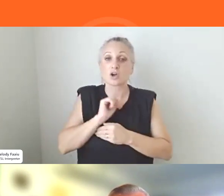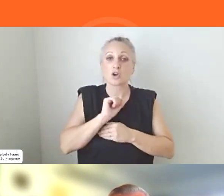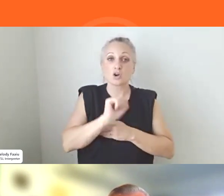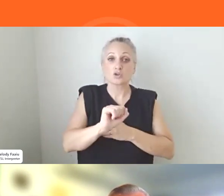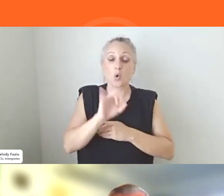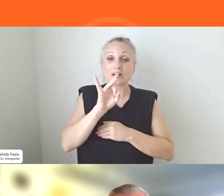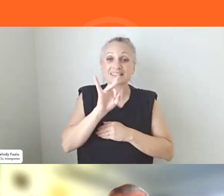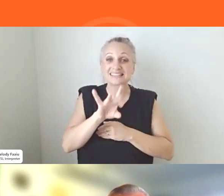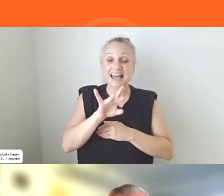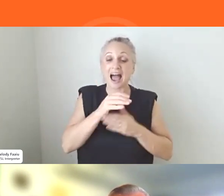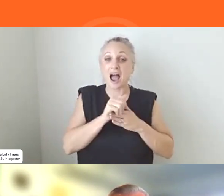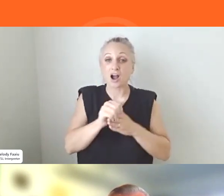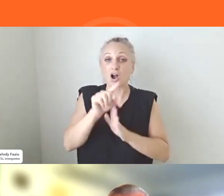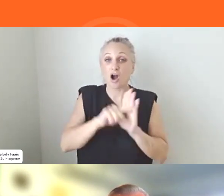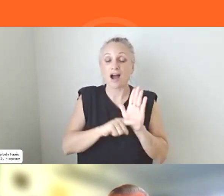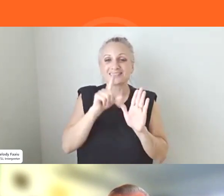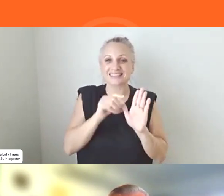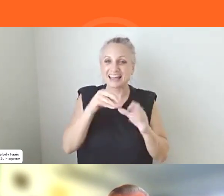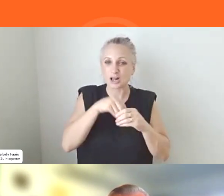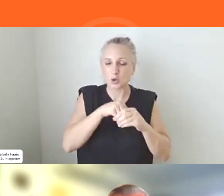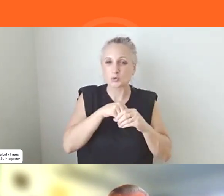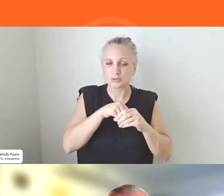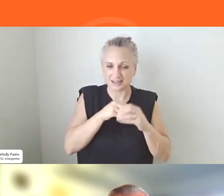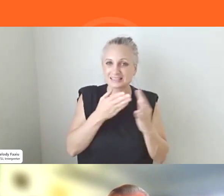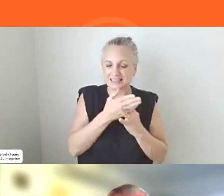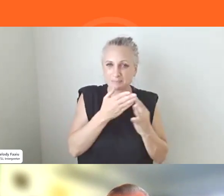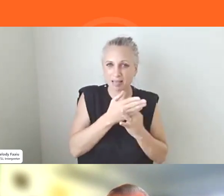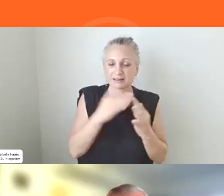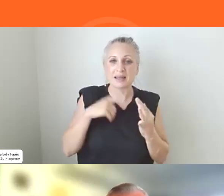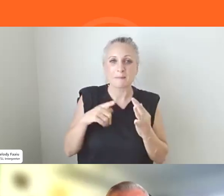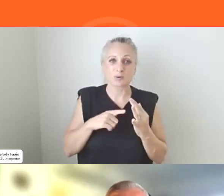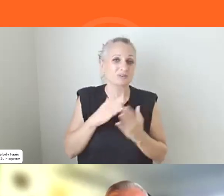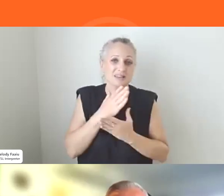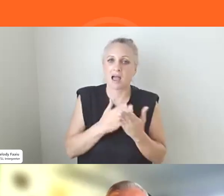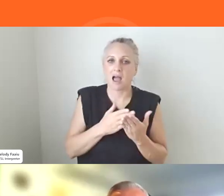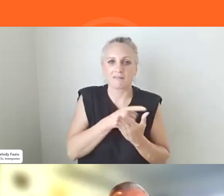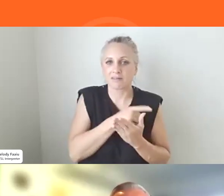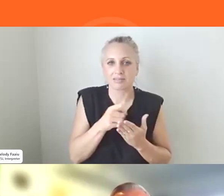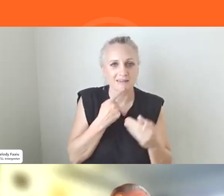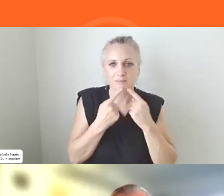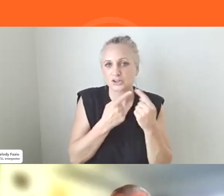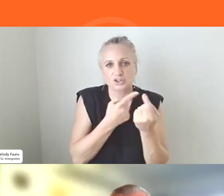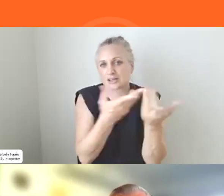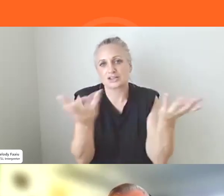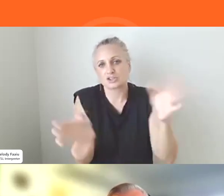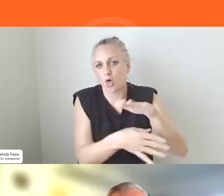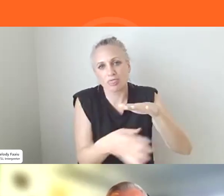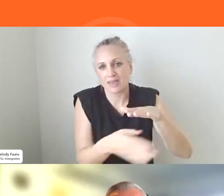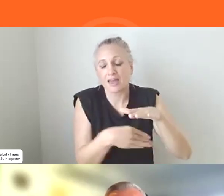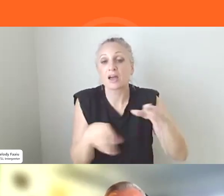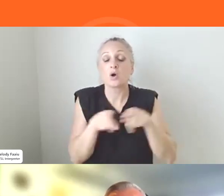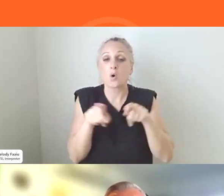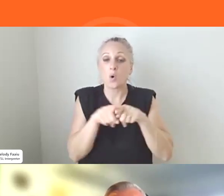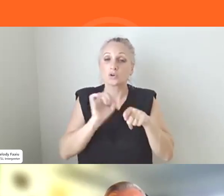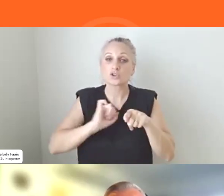include accessibility because half of it for content people isn't there. And you can embed it in your